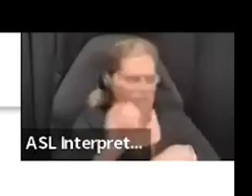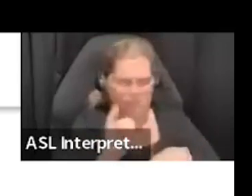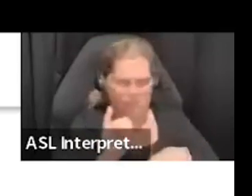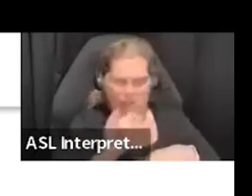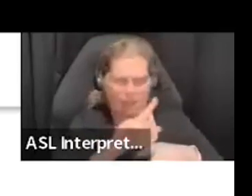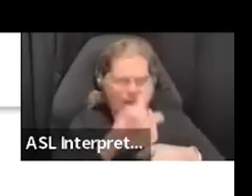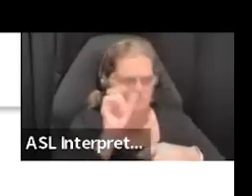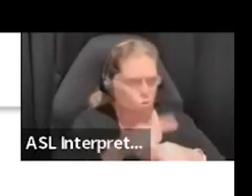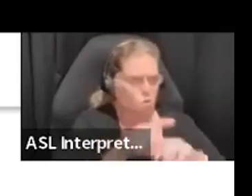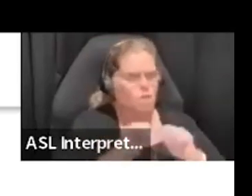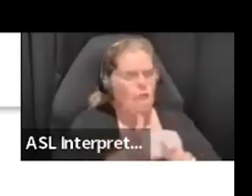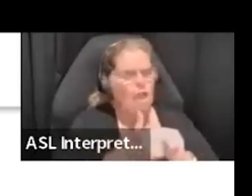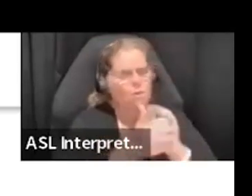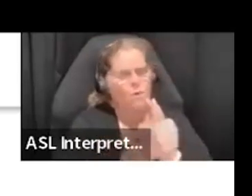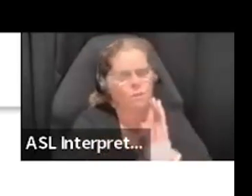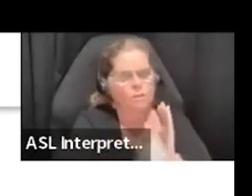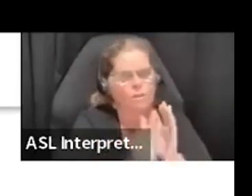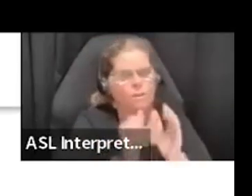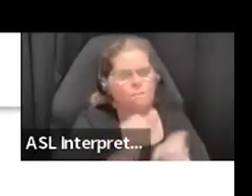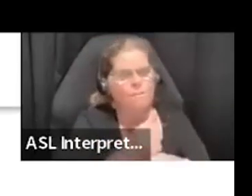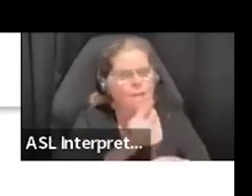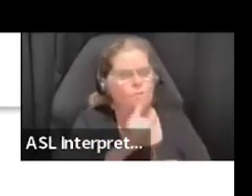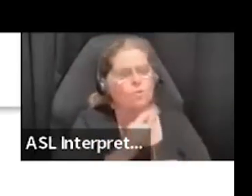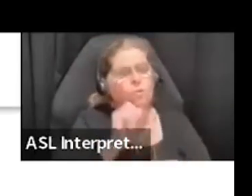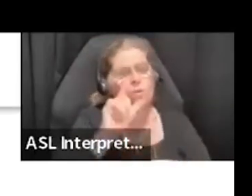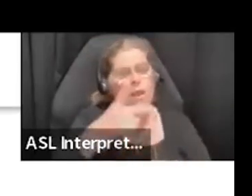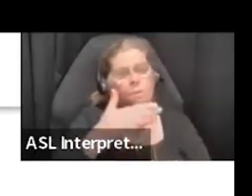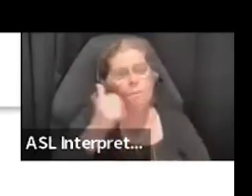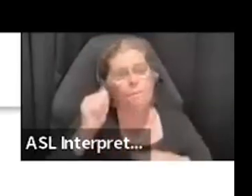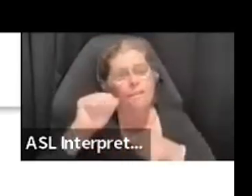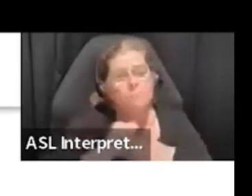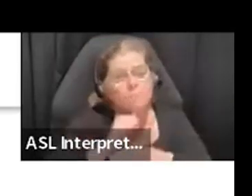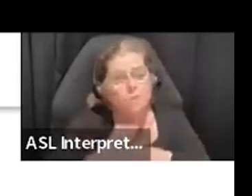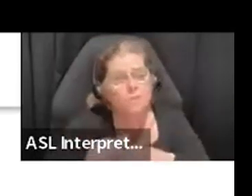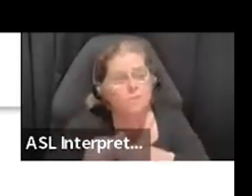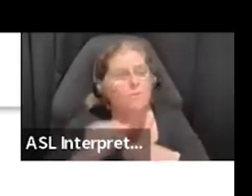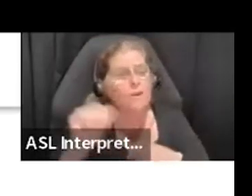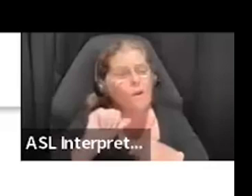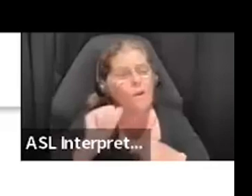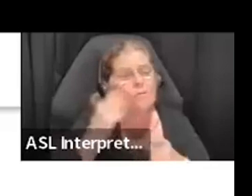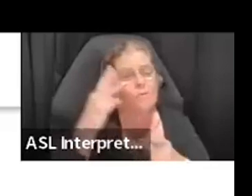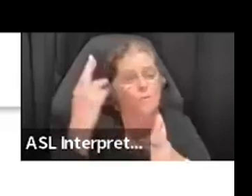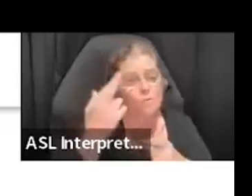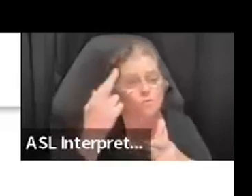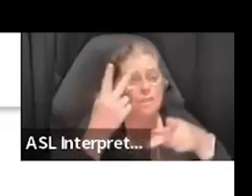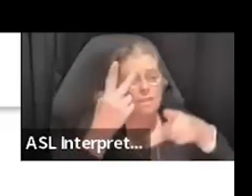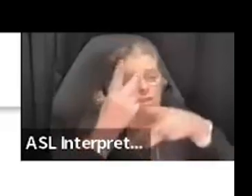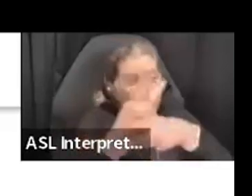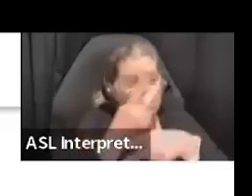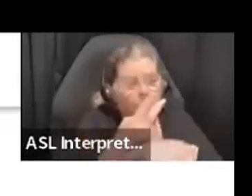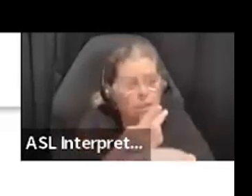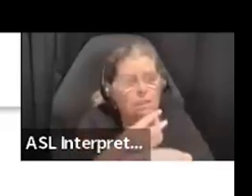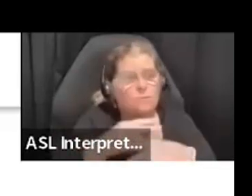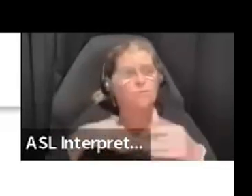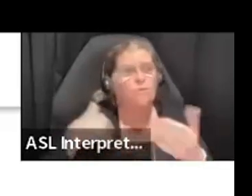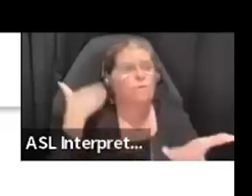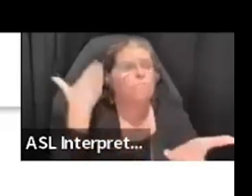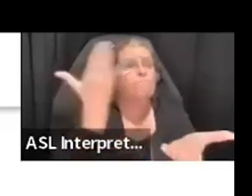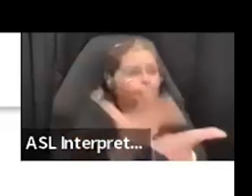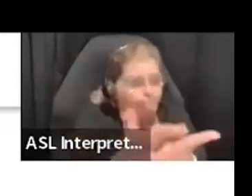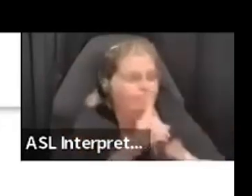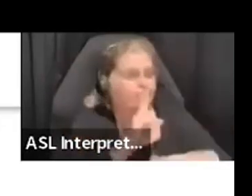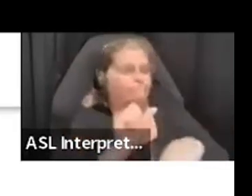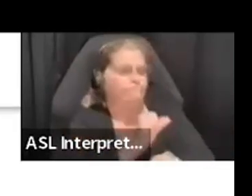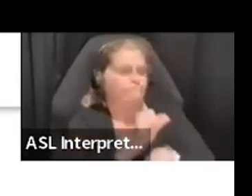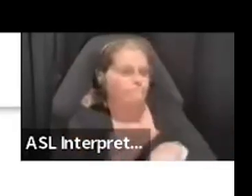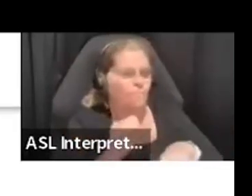But we have to make sure that they're not just best practices, but that they're reasonably calculated to enable a student to reach their